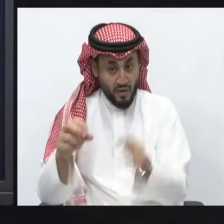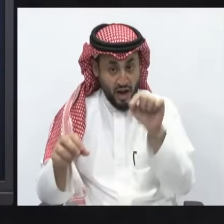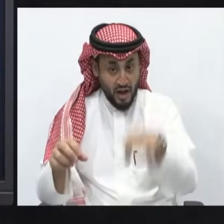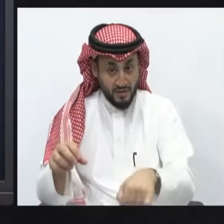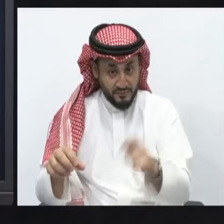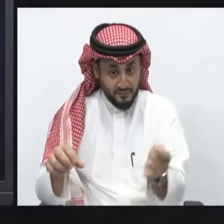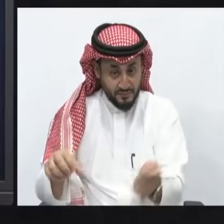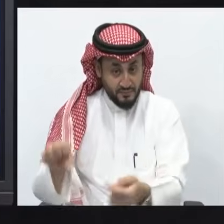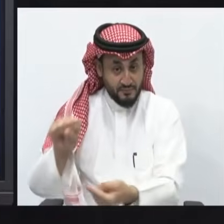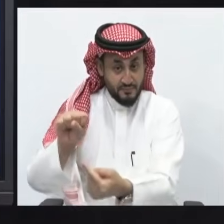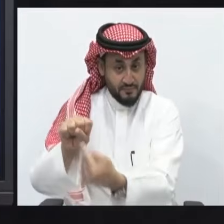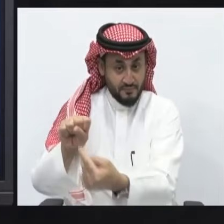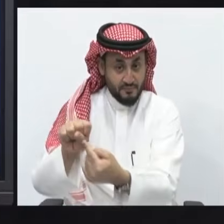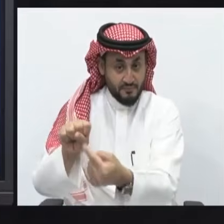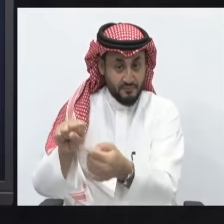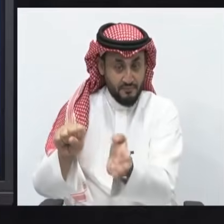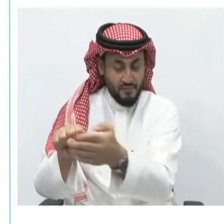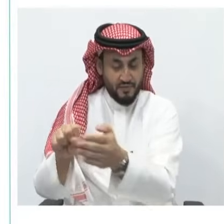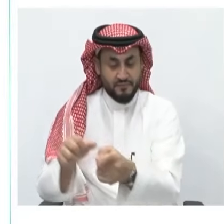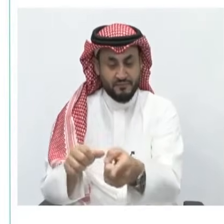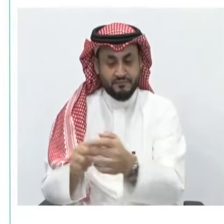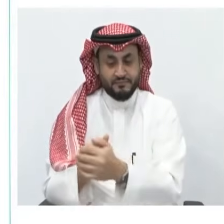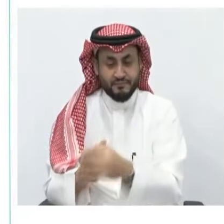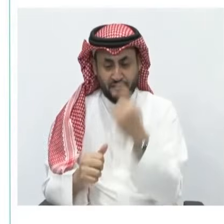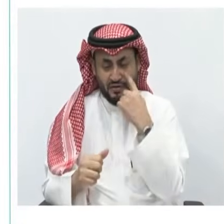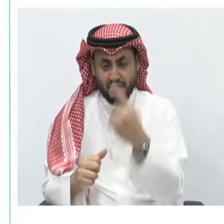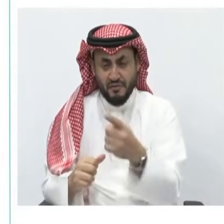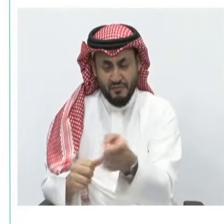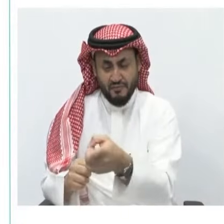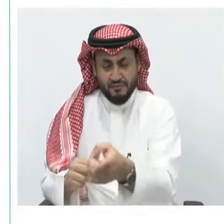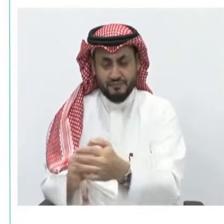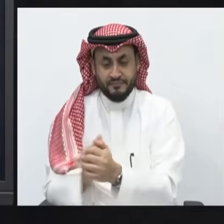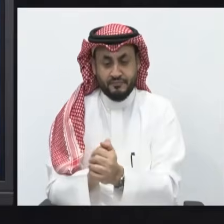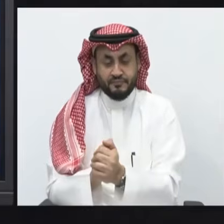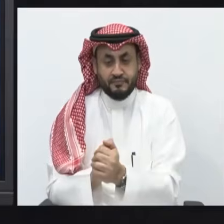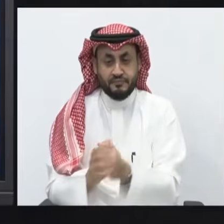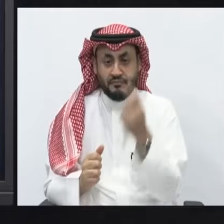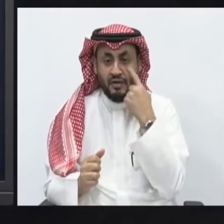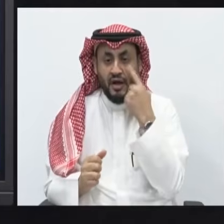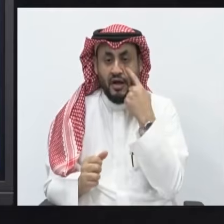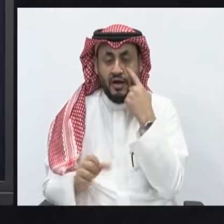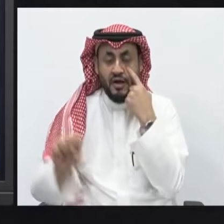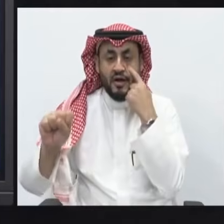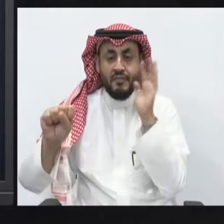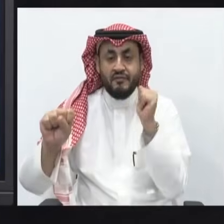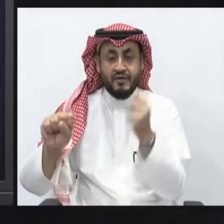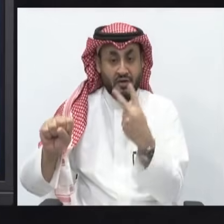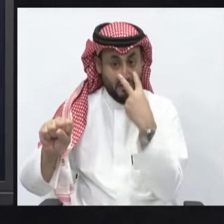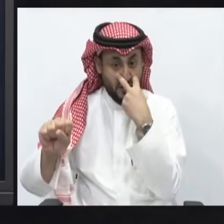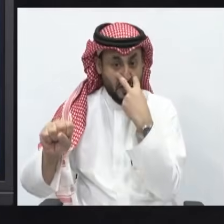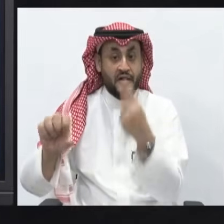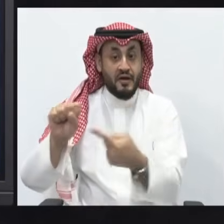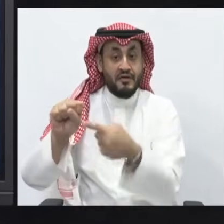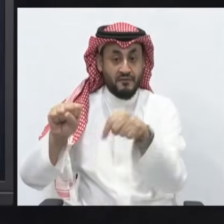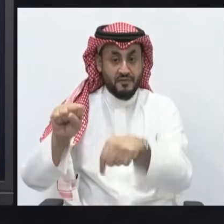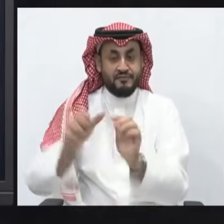shoulders. Okay. Shoulders. The same with eyes. If I say 1 eye, I will